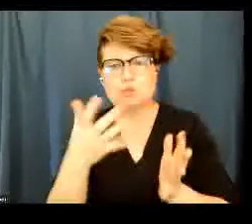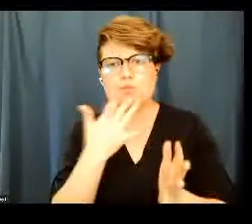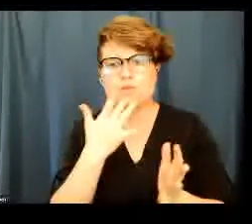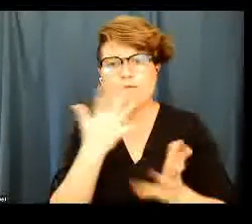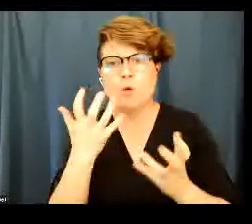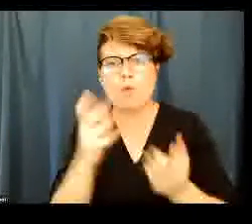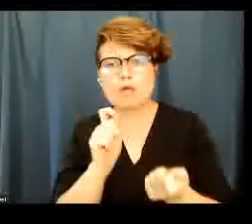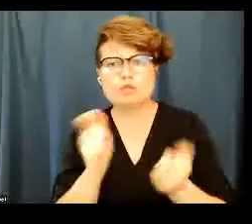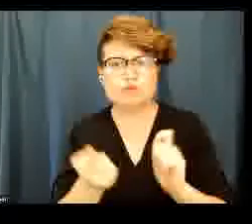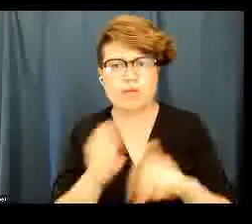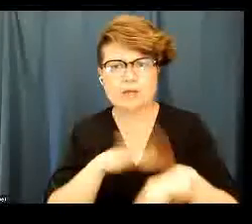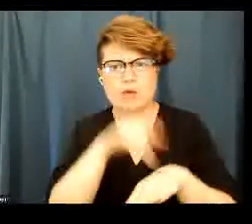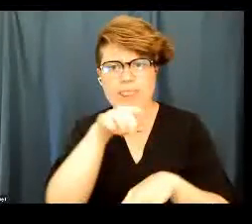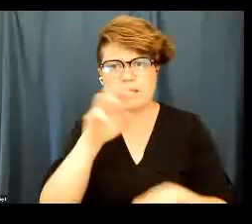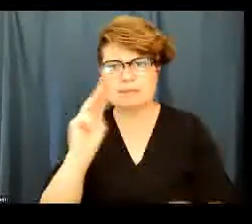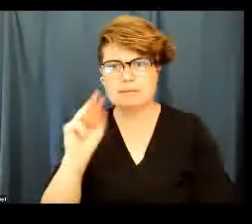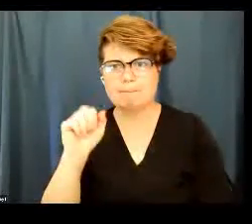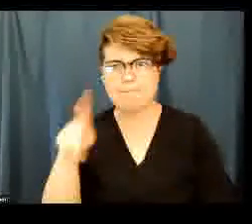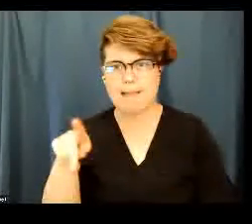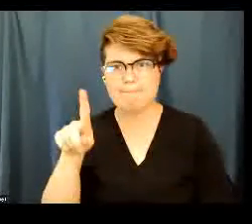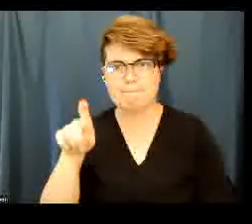map?